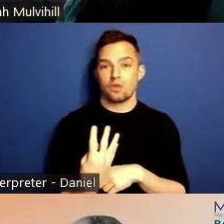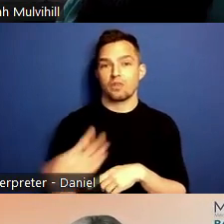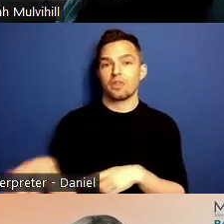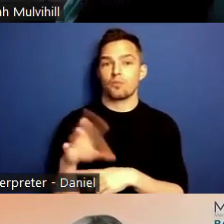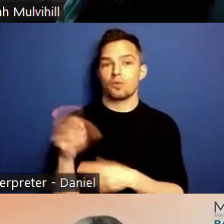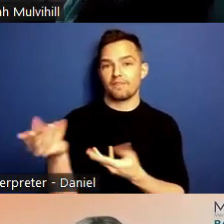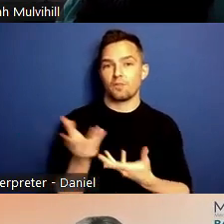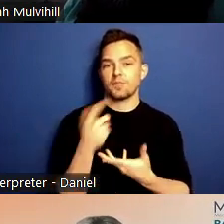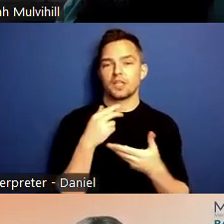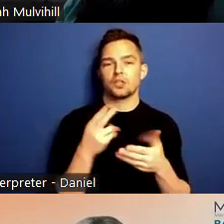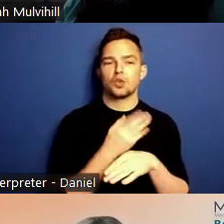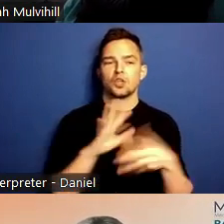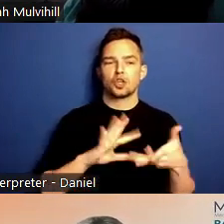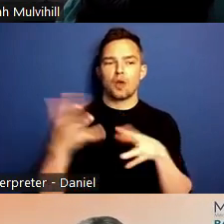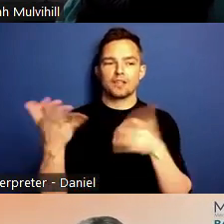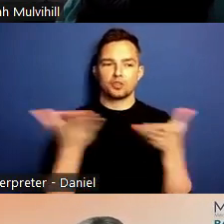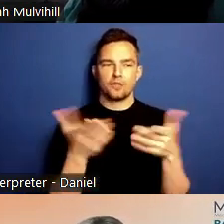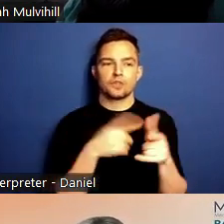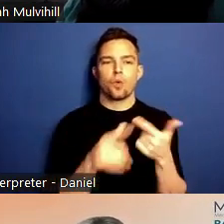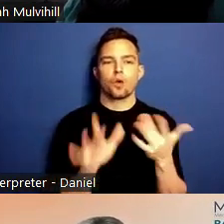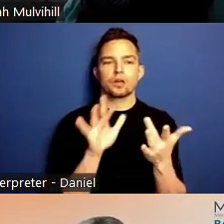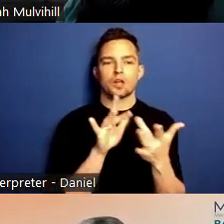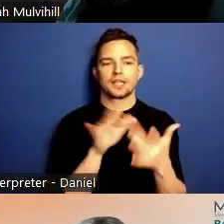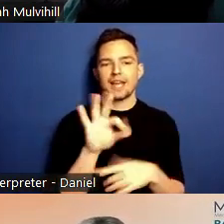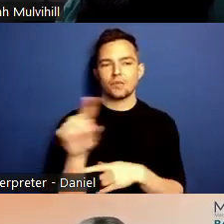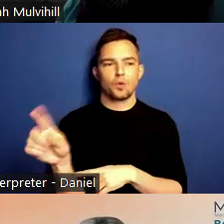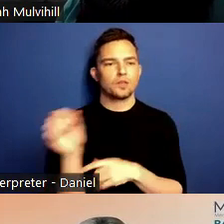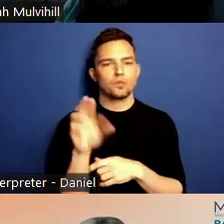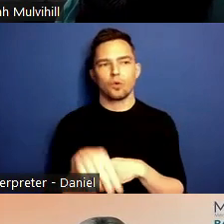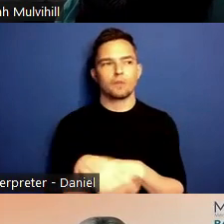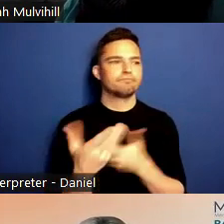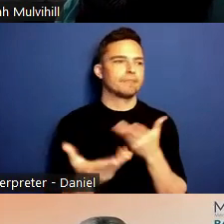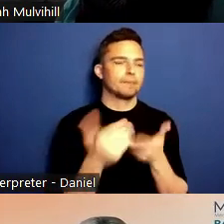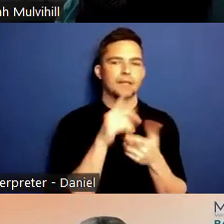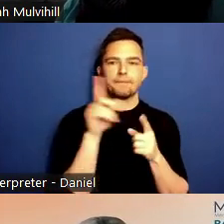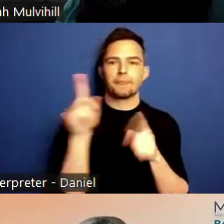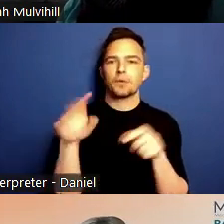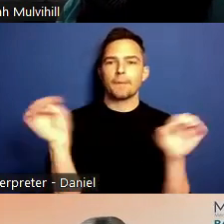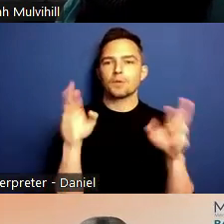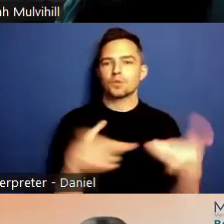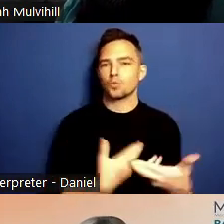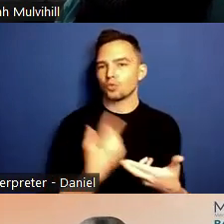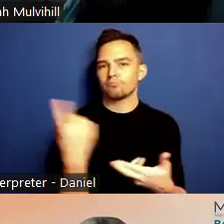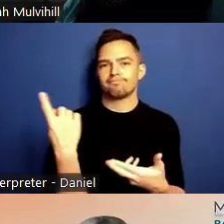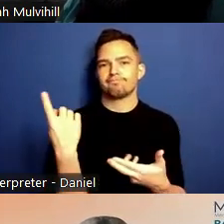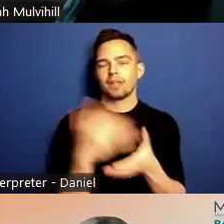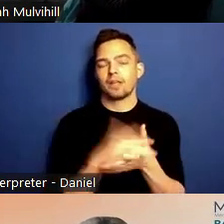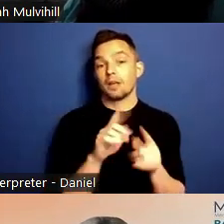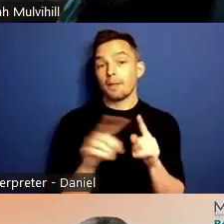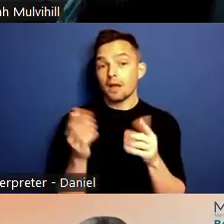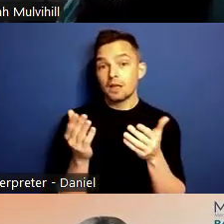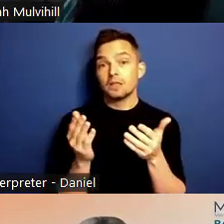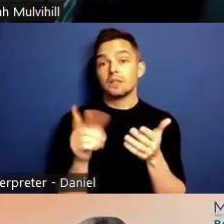use crisis services or contact 911 or perhaps even go to an emergency department. And yet,